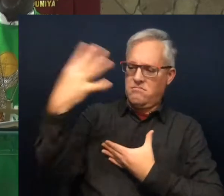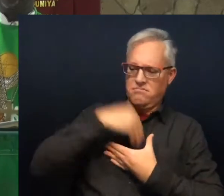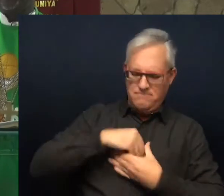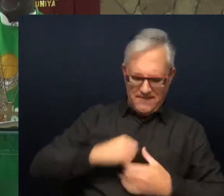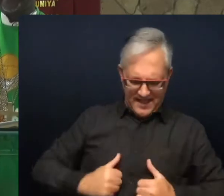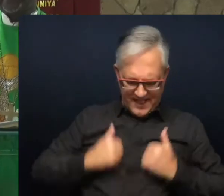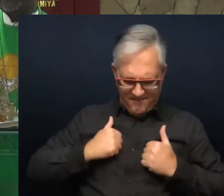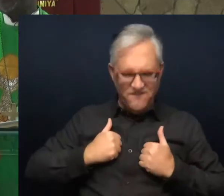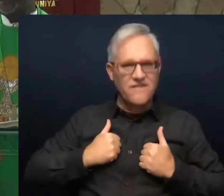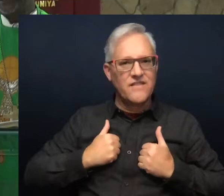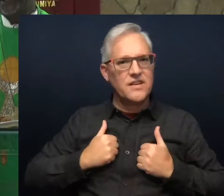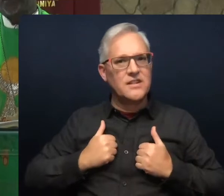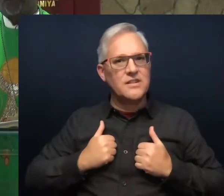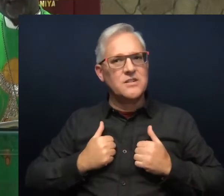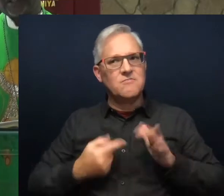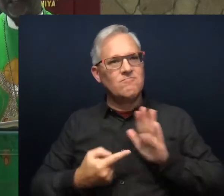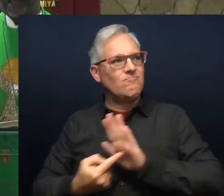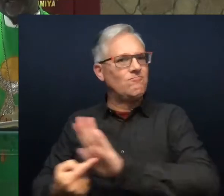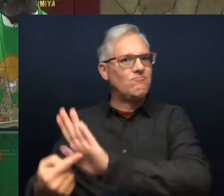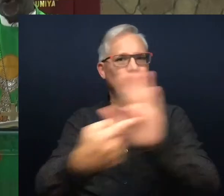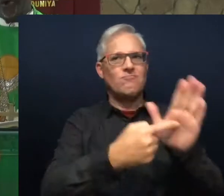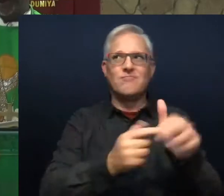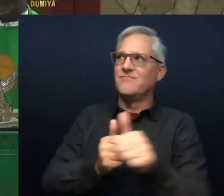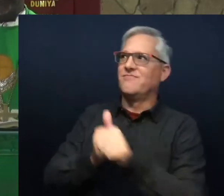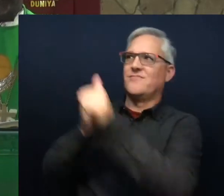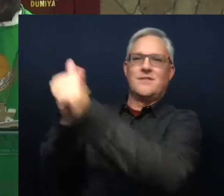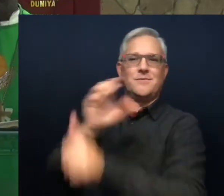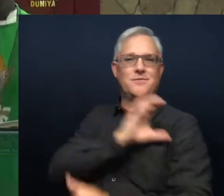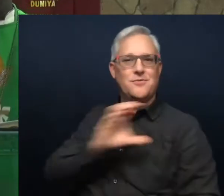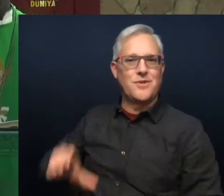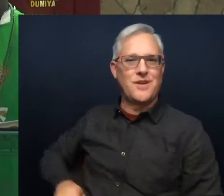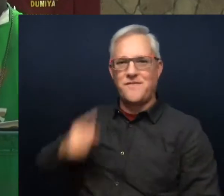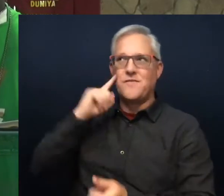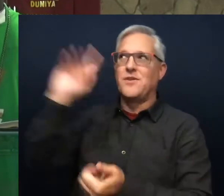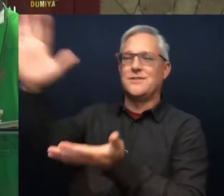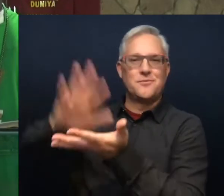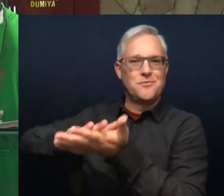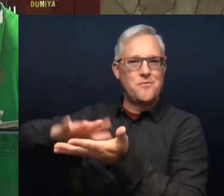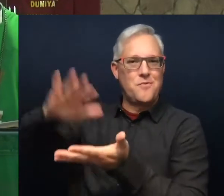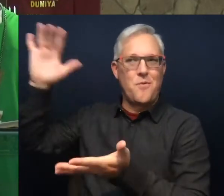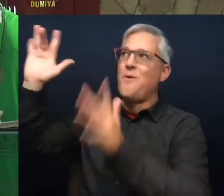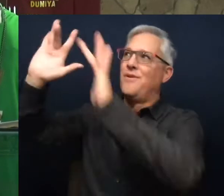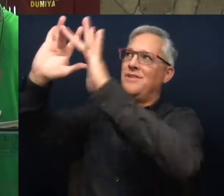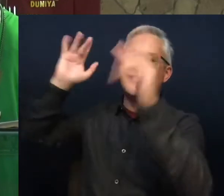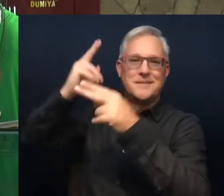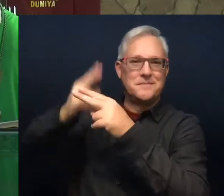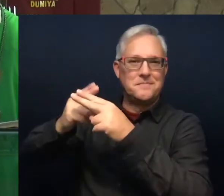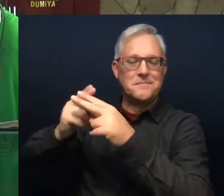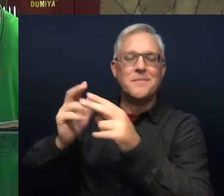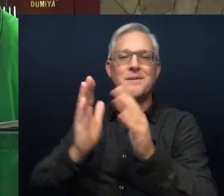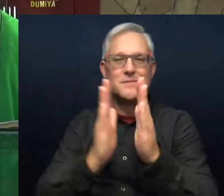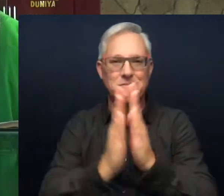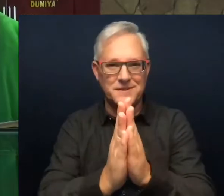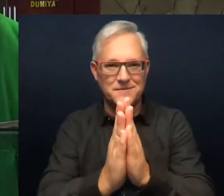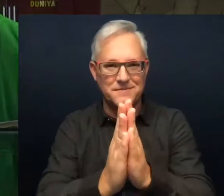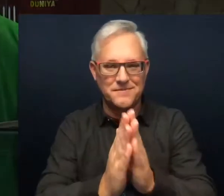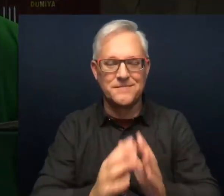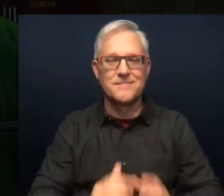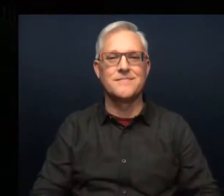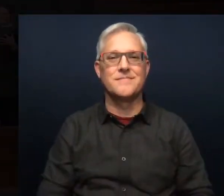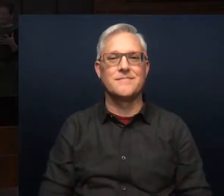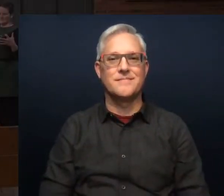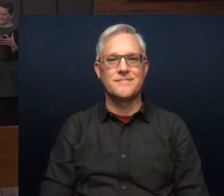to live as witnesses of Christ in the world, to the glory of his name. Amen.